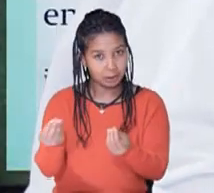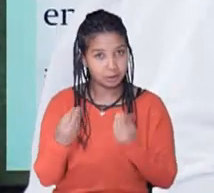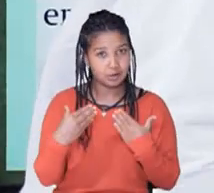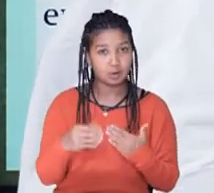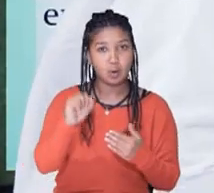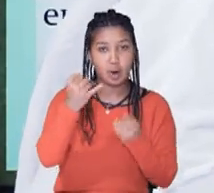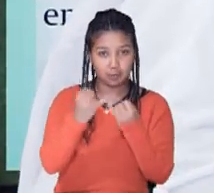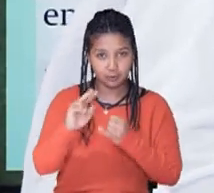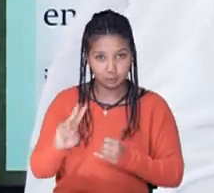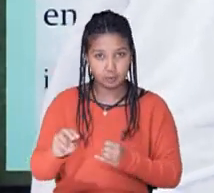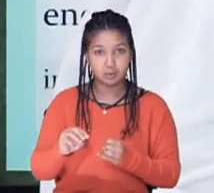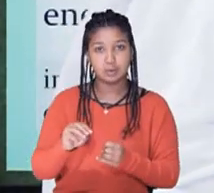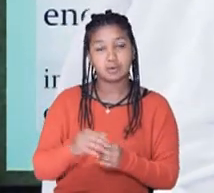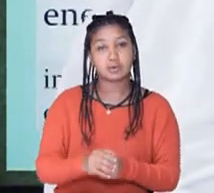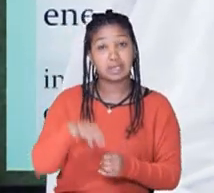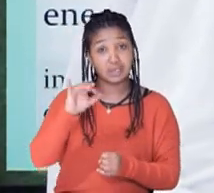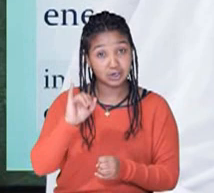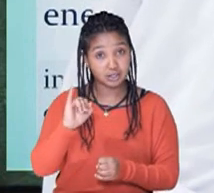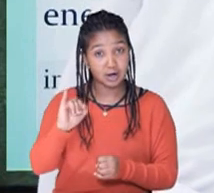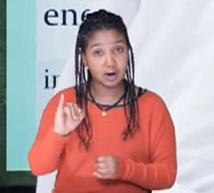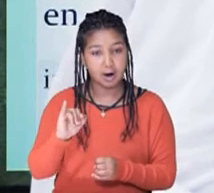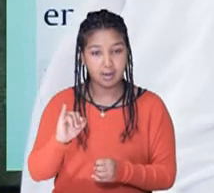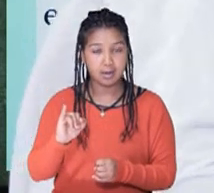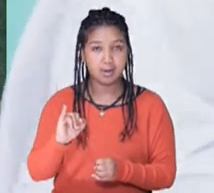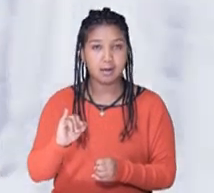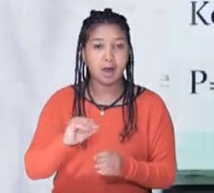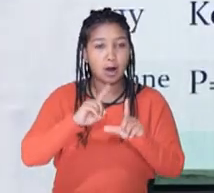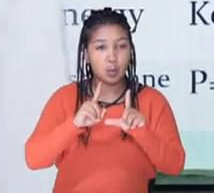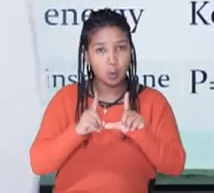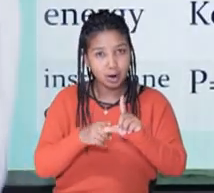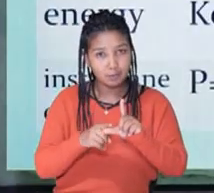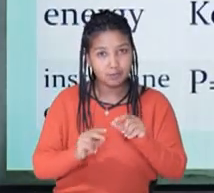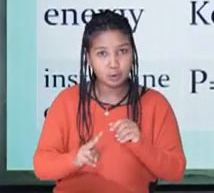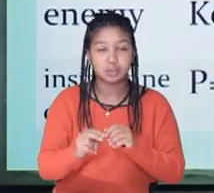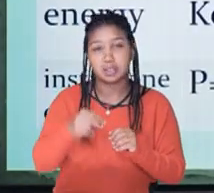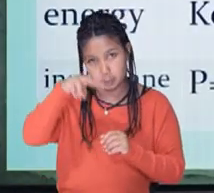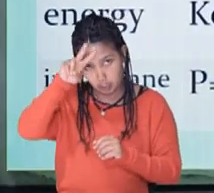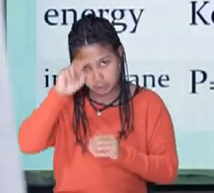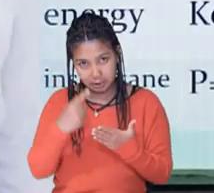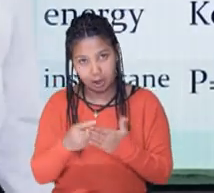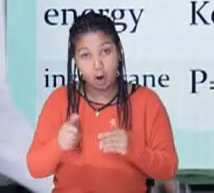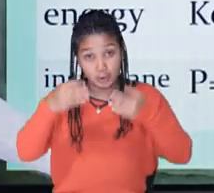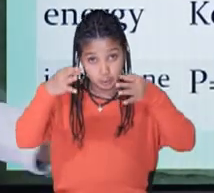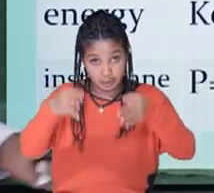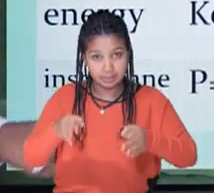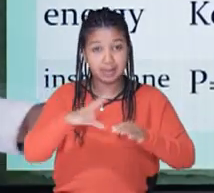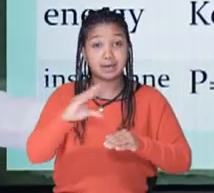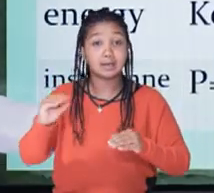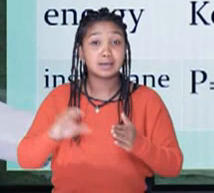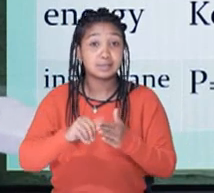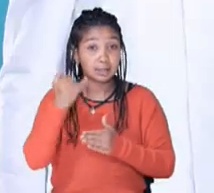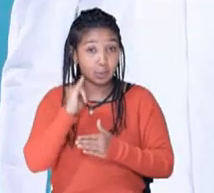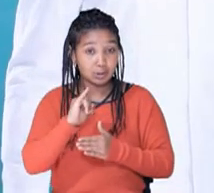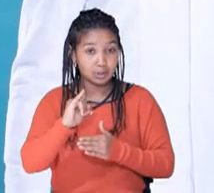given us what? 1 over 2, the moment of inertia I, angular velocity squared. This is how we determine. And the